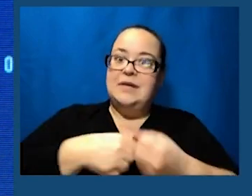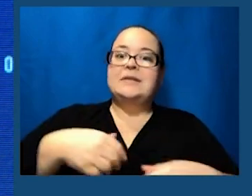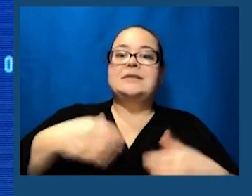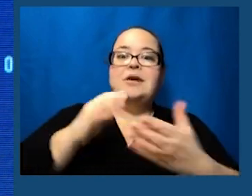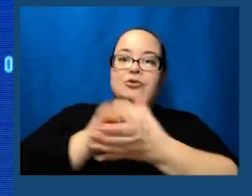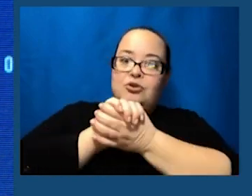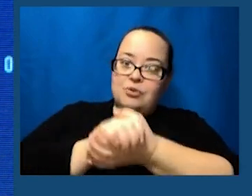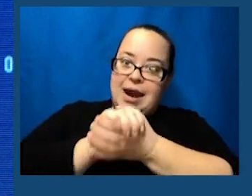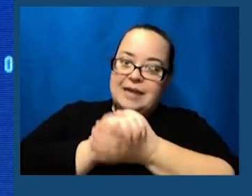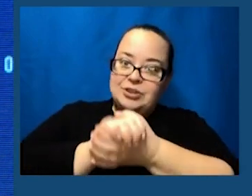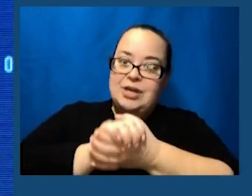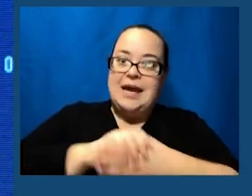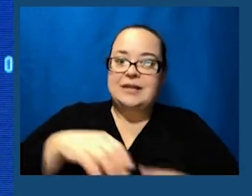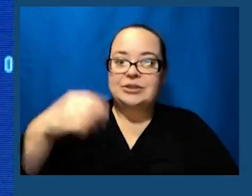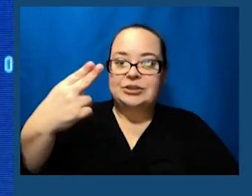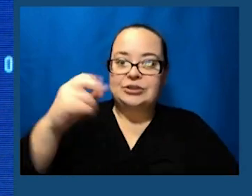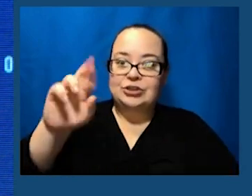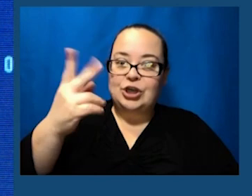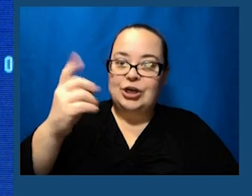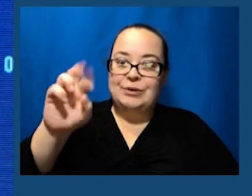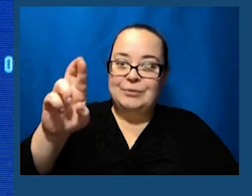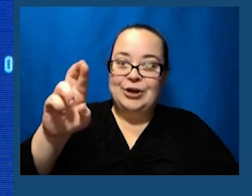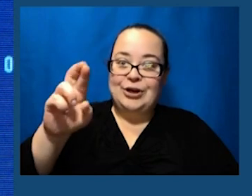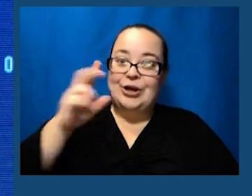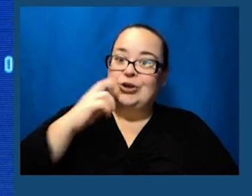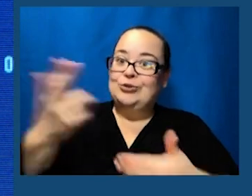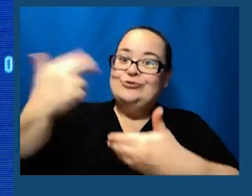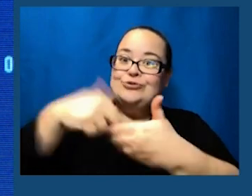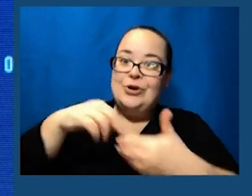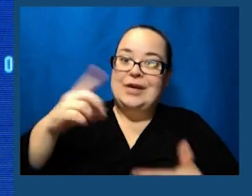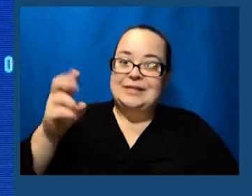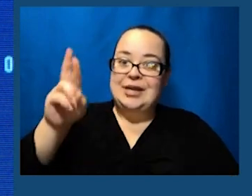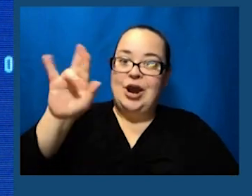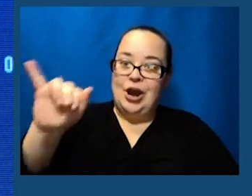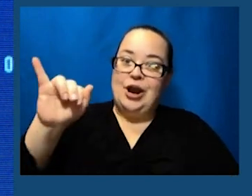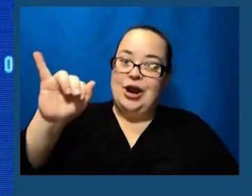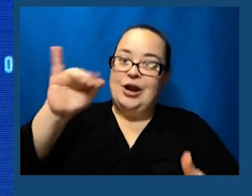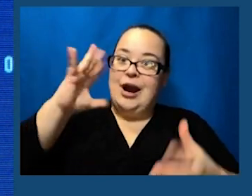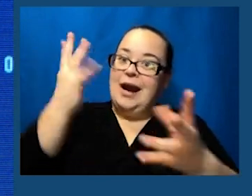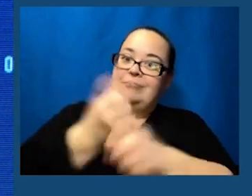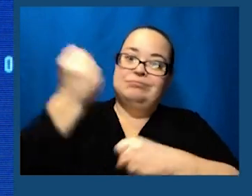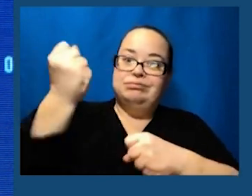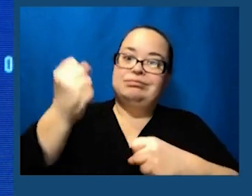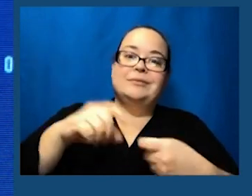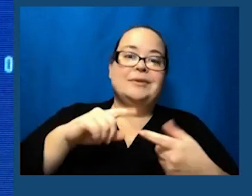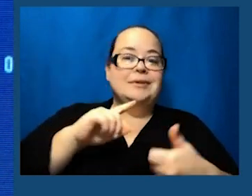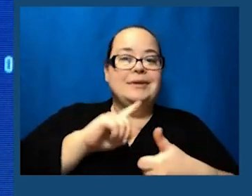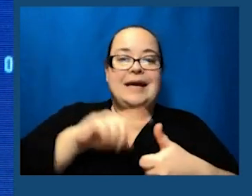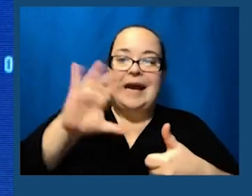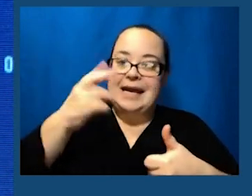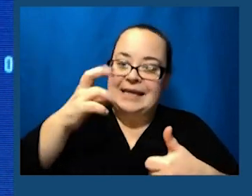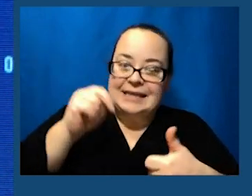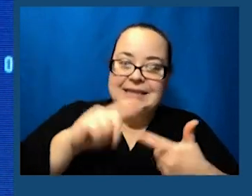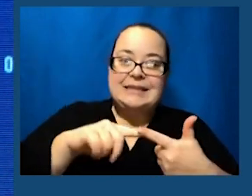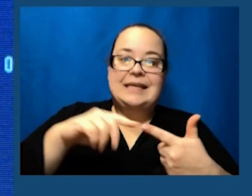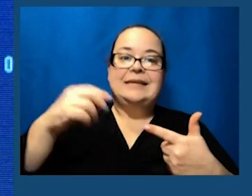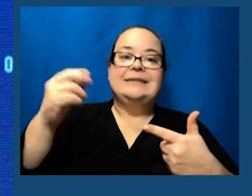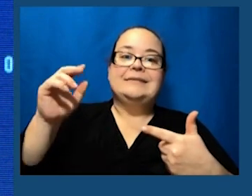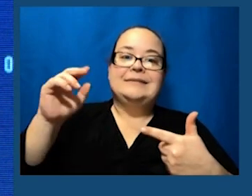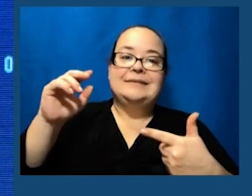other DRI alumni, including the village of Clinton, the town of Kirkland, Gloversville,